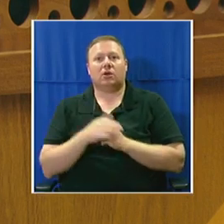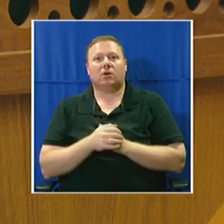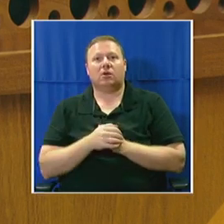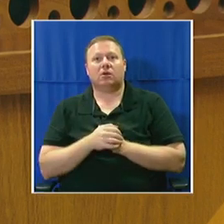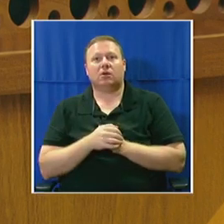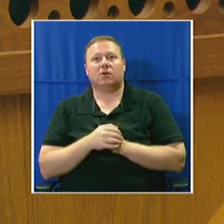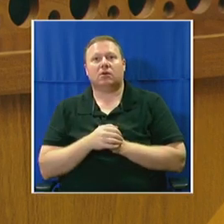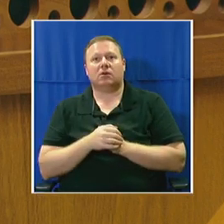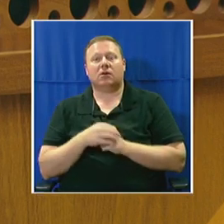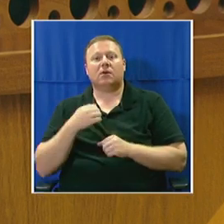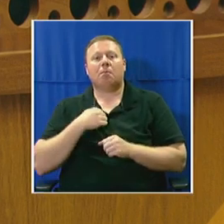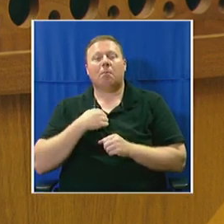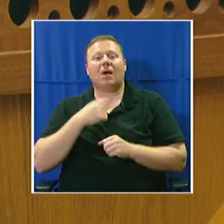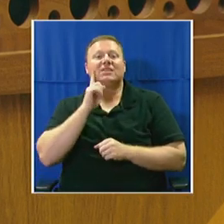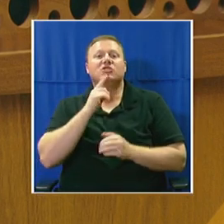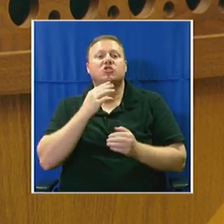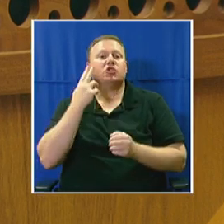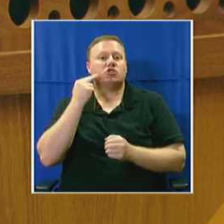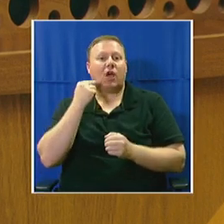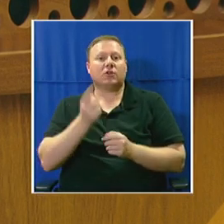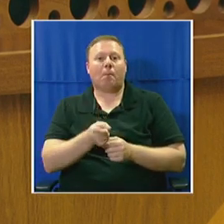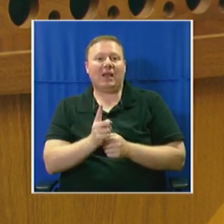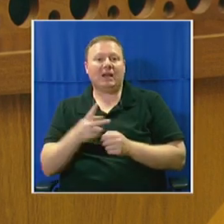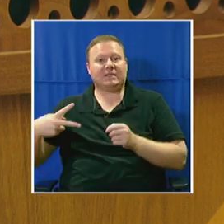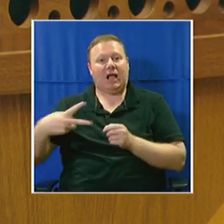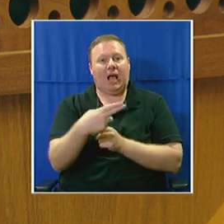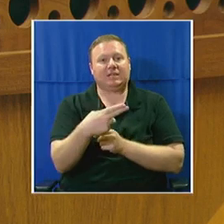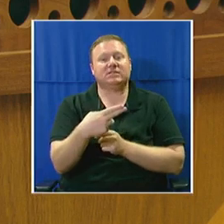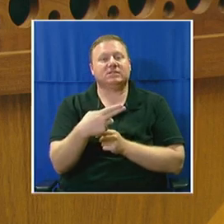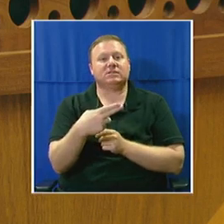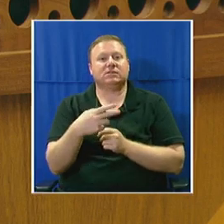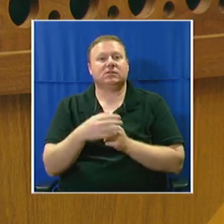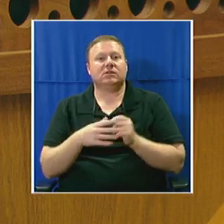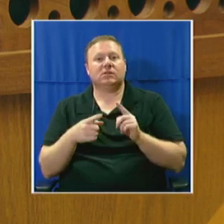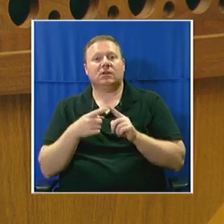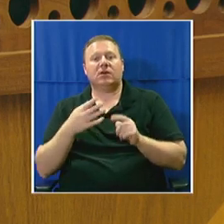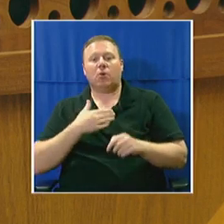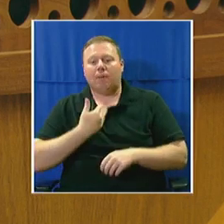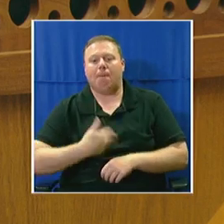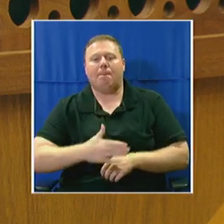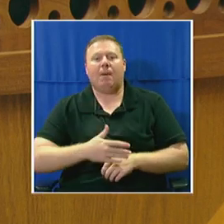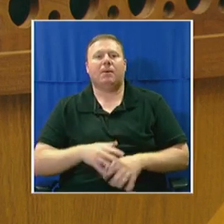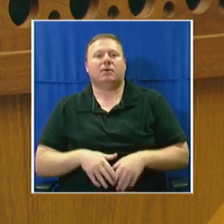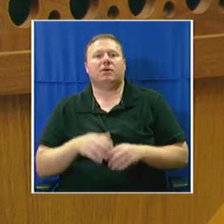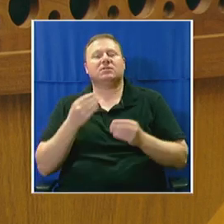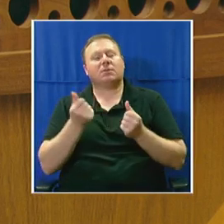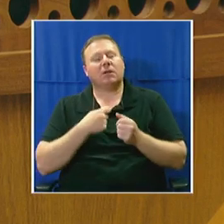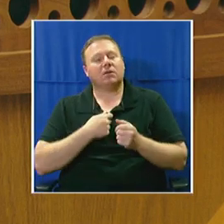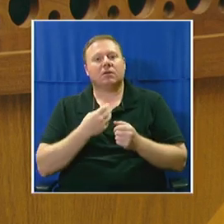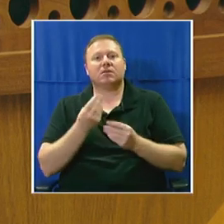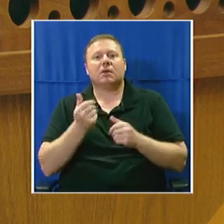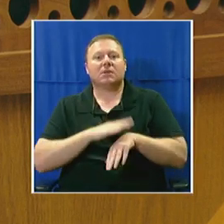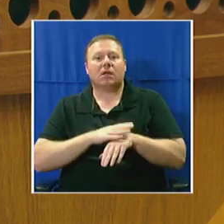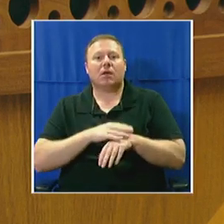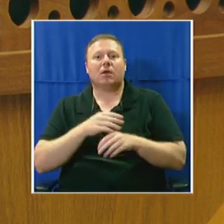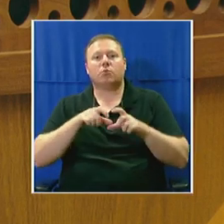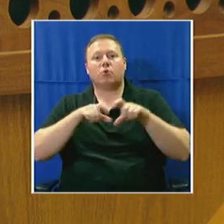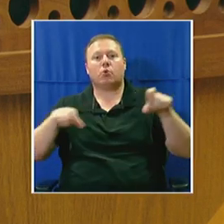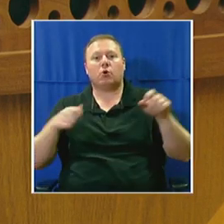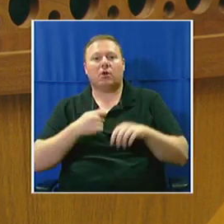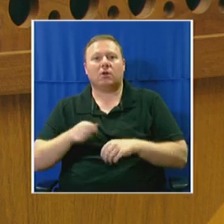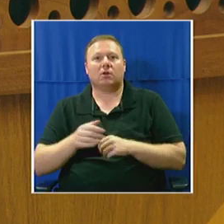they inquired about this case and this is what the evidence that the boys 10 boys and one girl gave at the